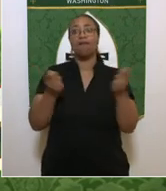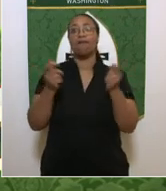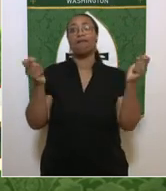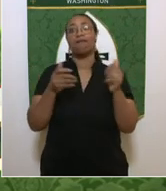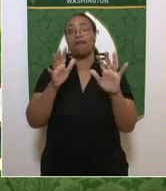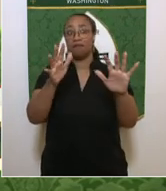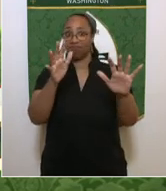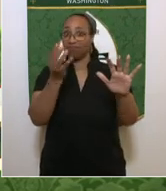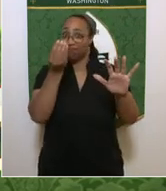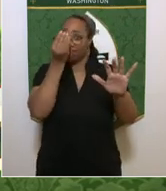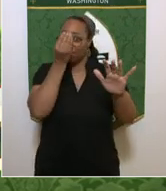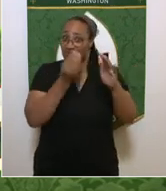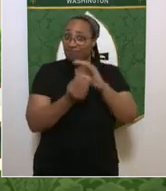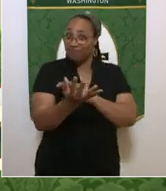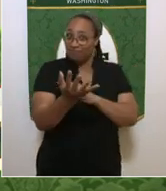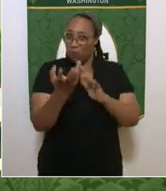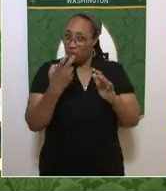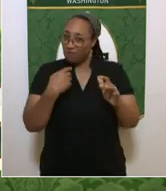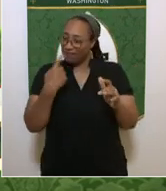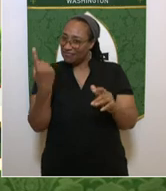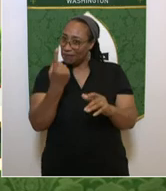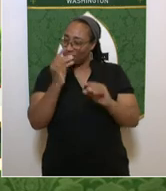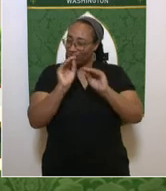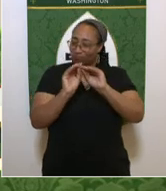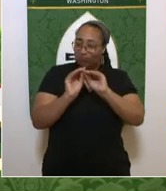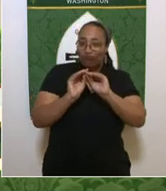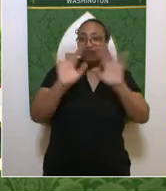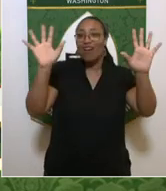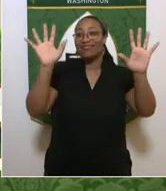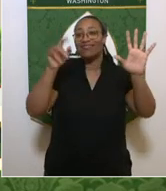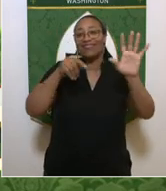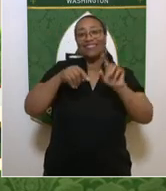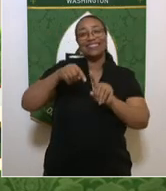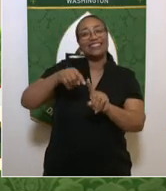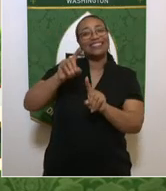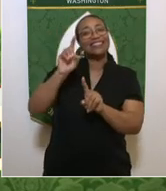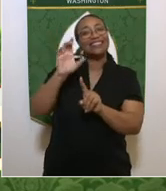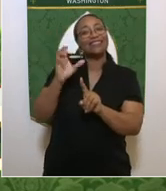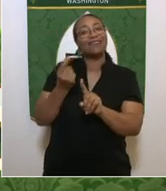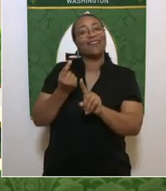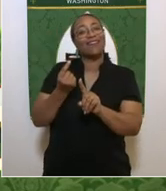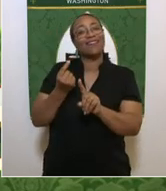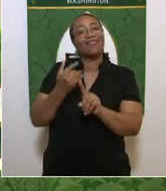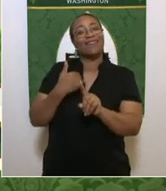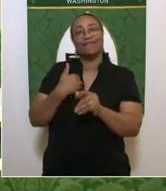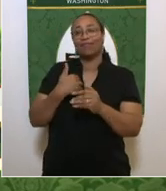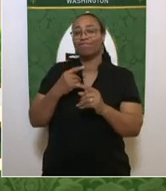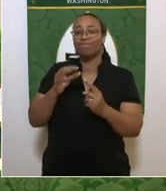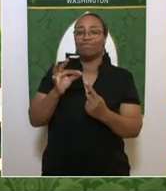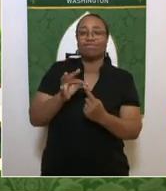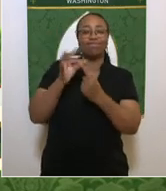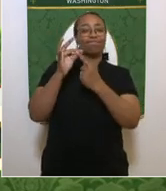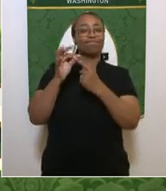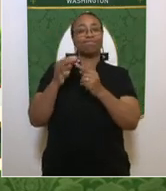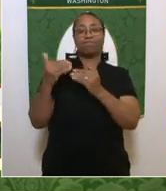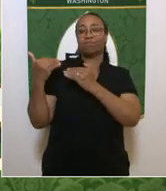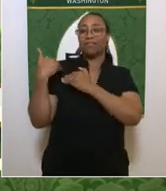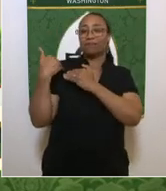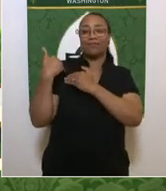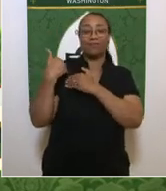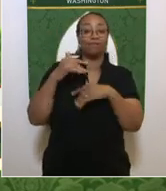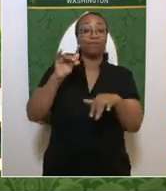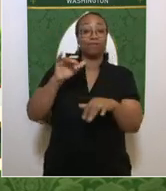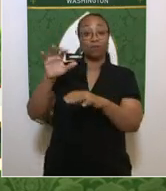a city, we have a different responsibility when it comes to the peaceful transfer of power, which